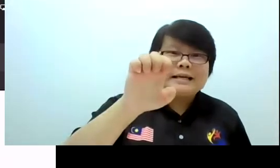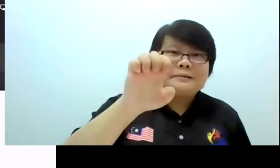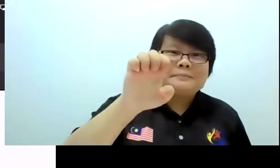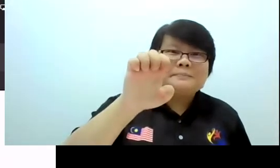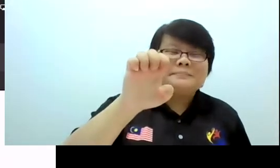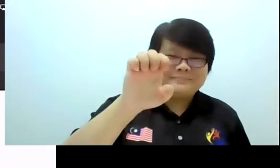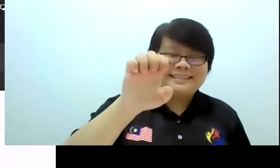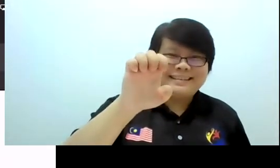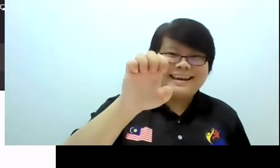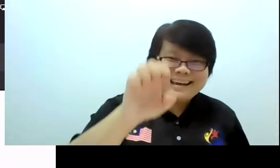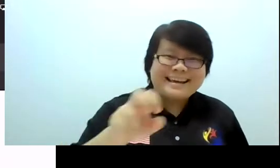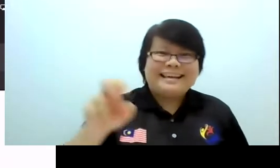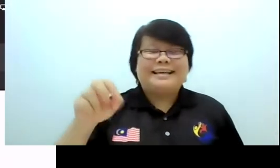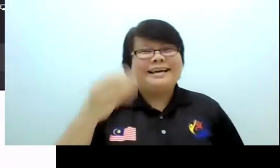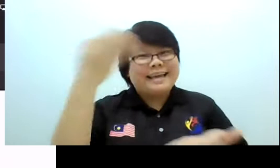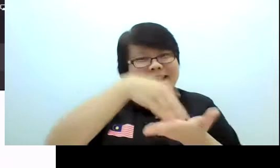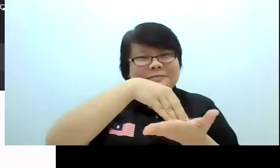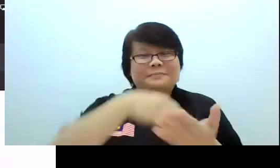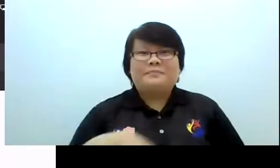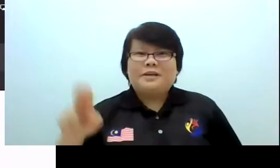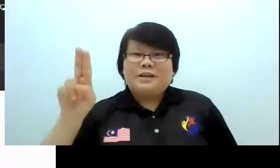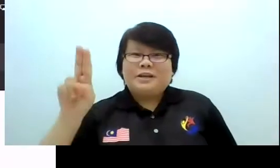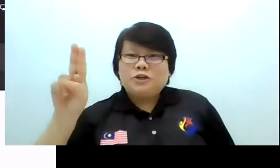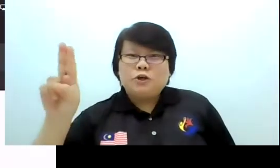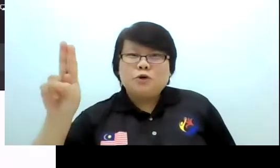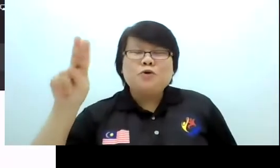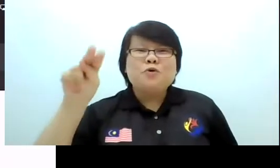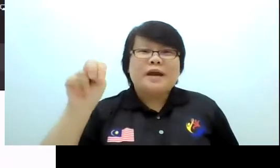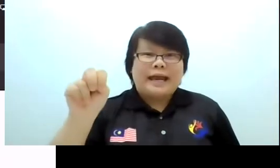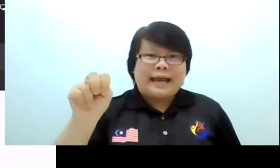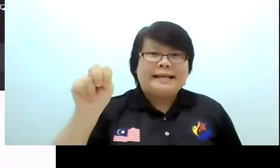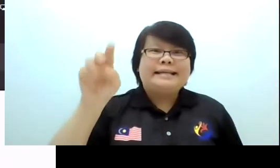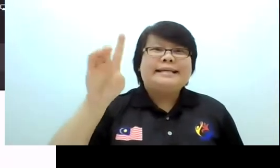L-I-N-E, okay? Again,